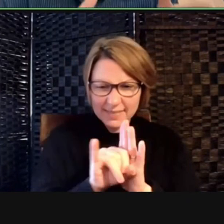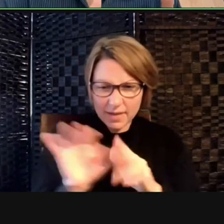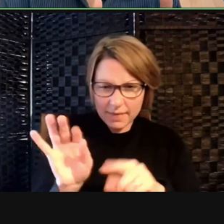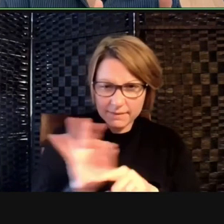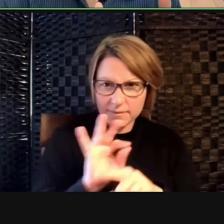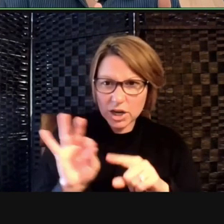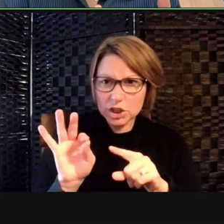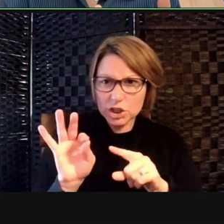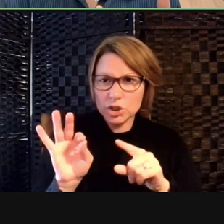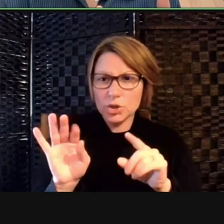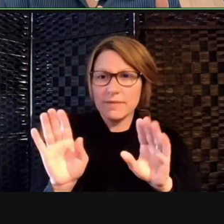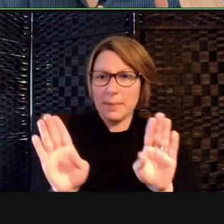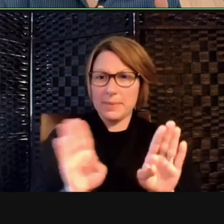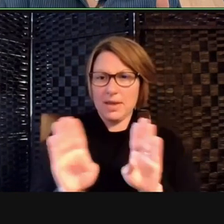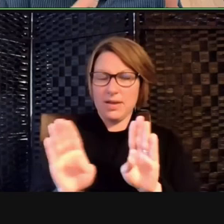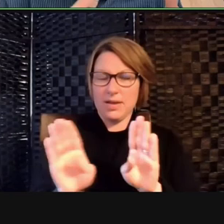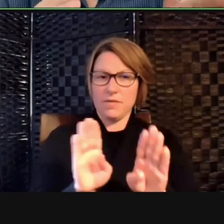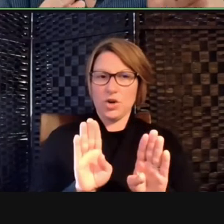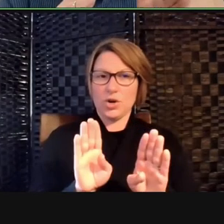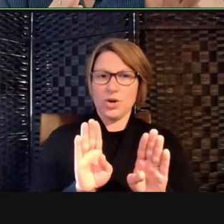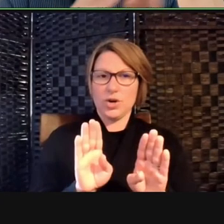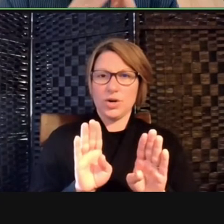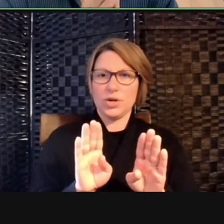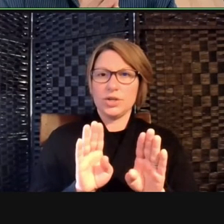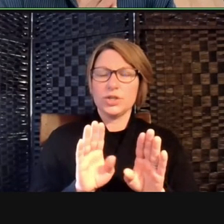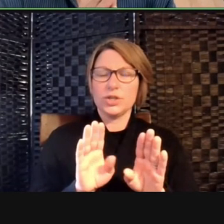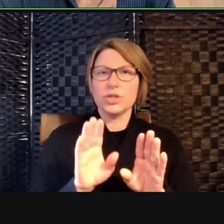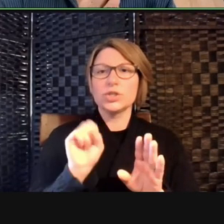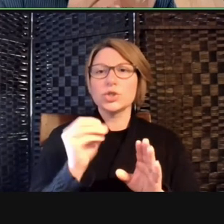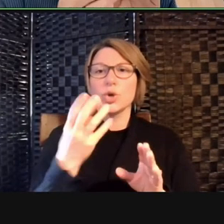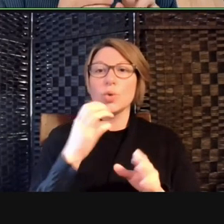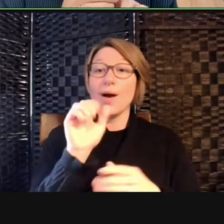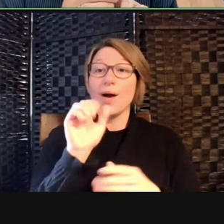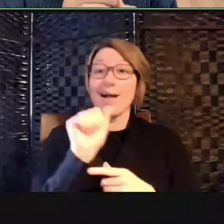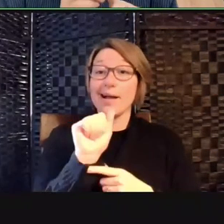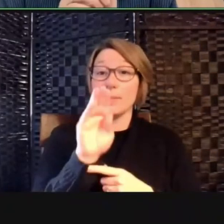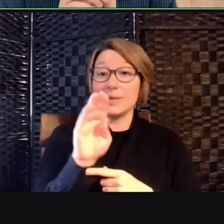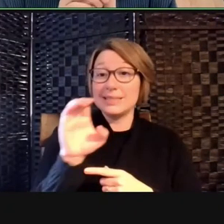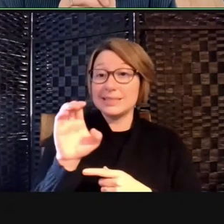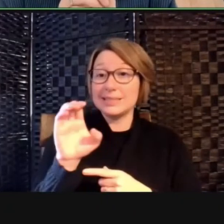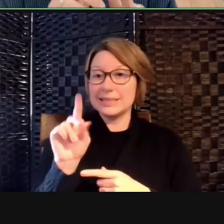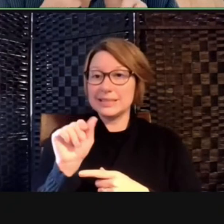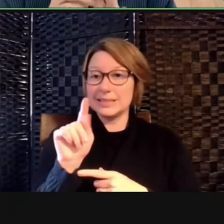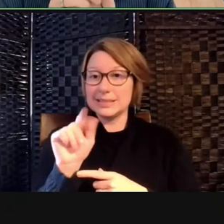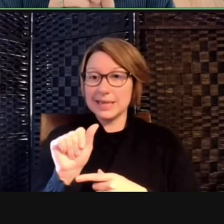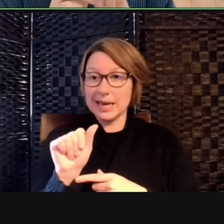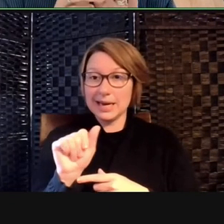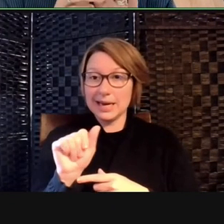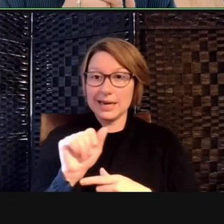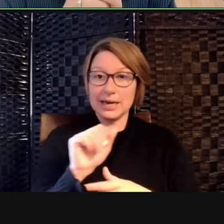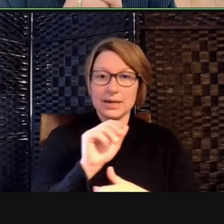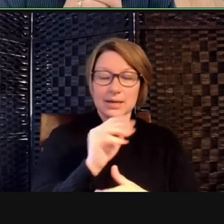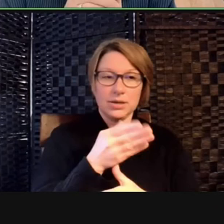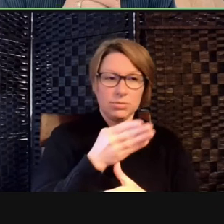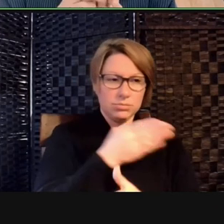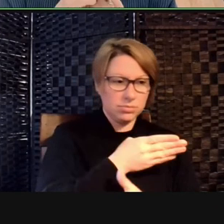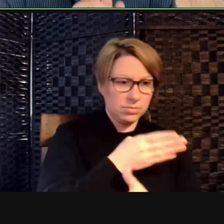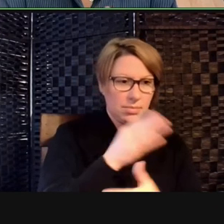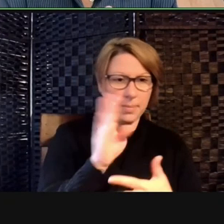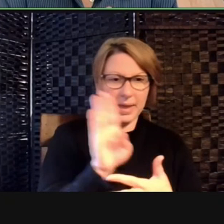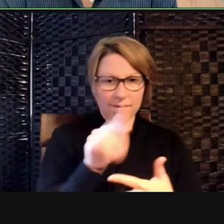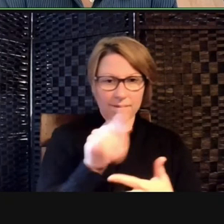a functional approach to behavior, you want to do your ABC data. So what was the antecedent? What's the behavior? What's the